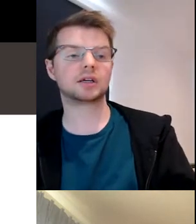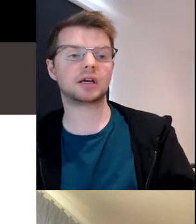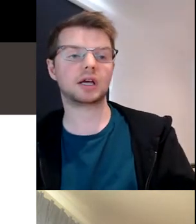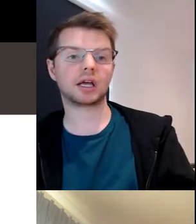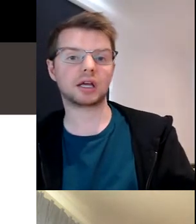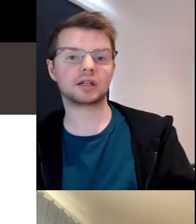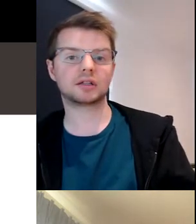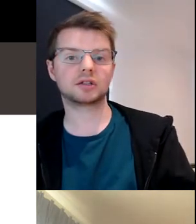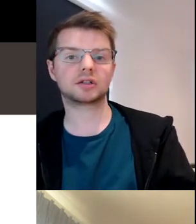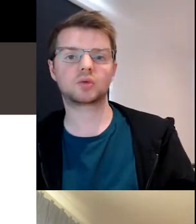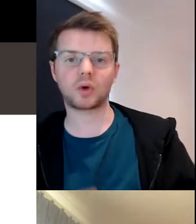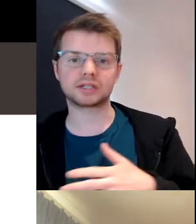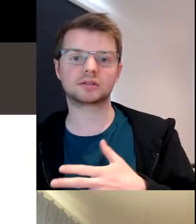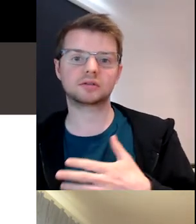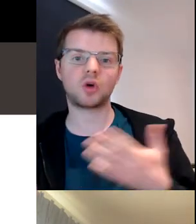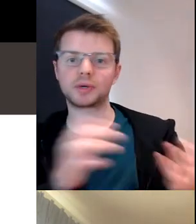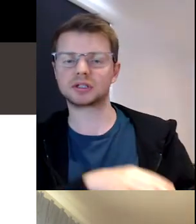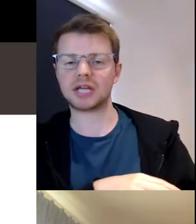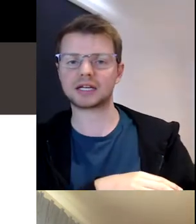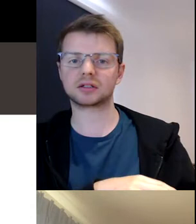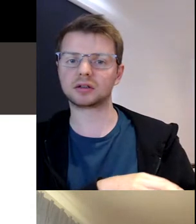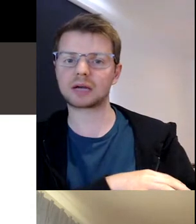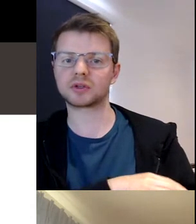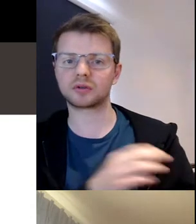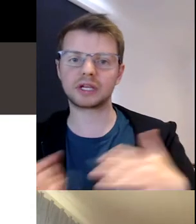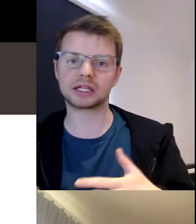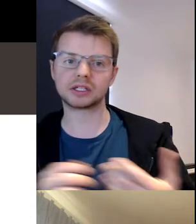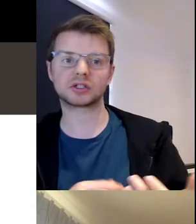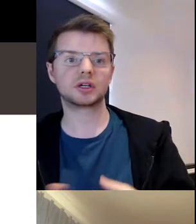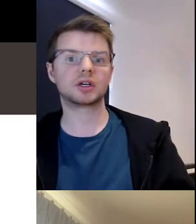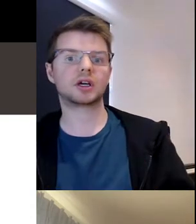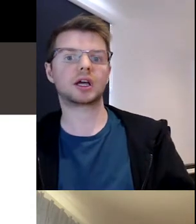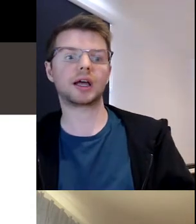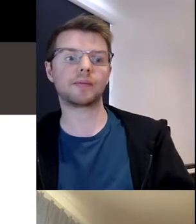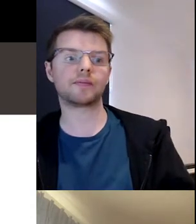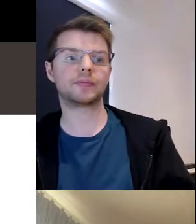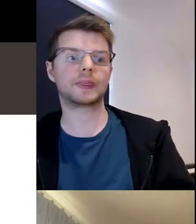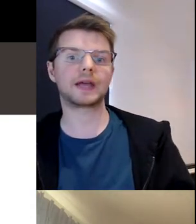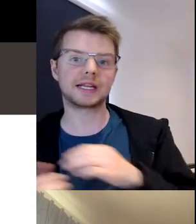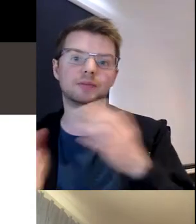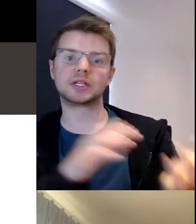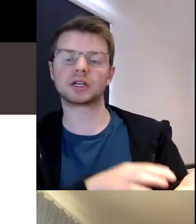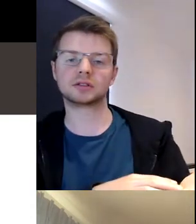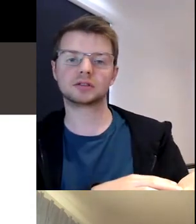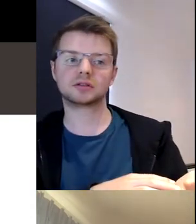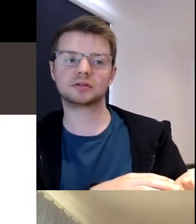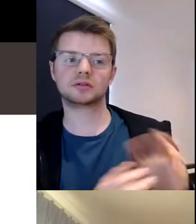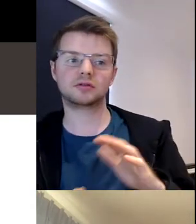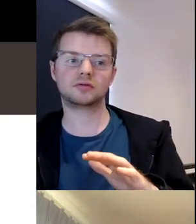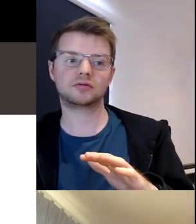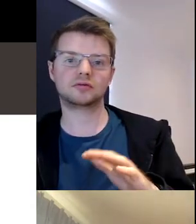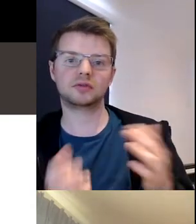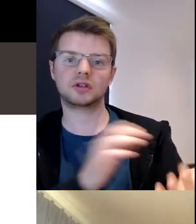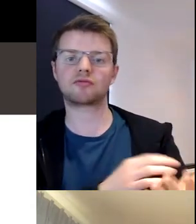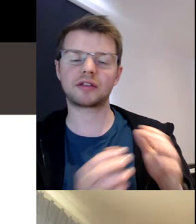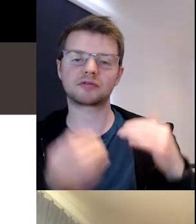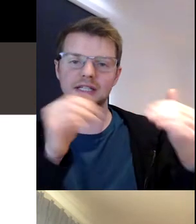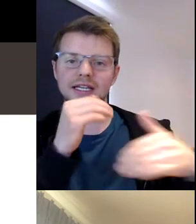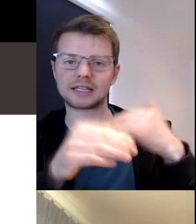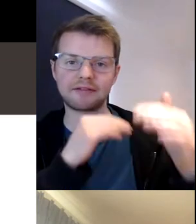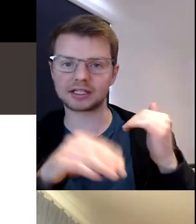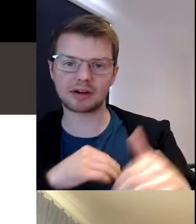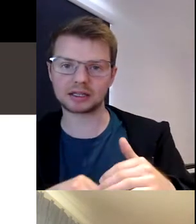than quite copying technical language from the English. That needs to be done